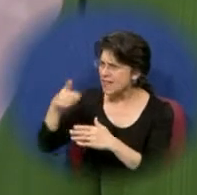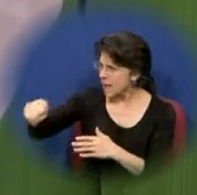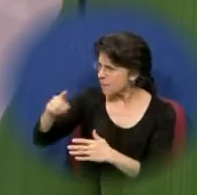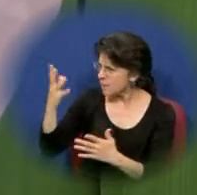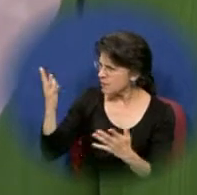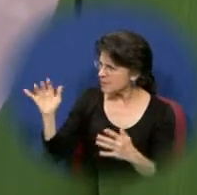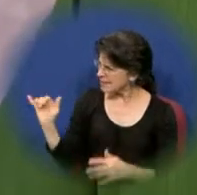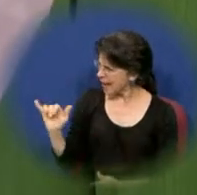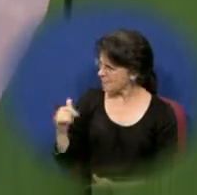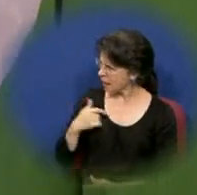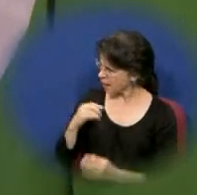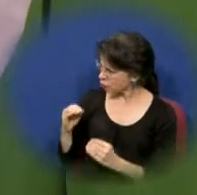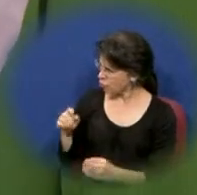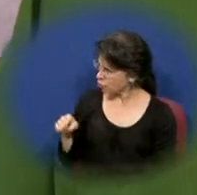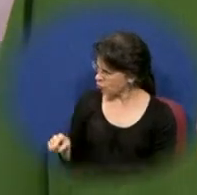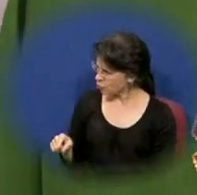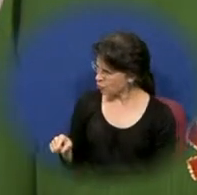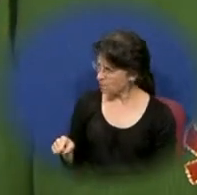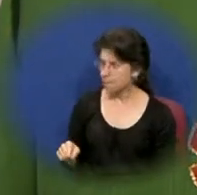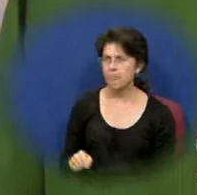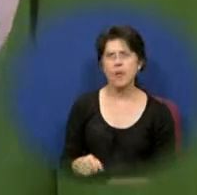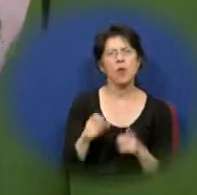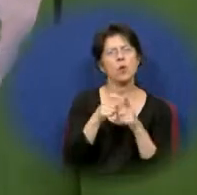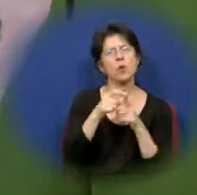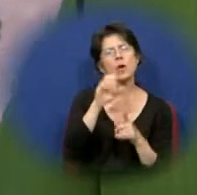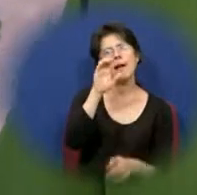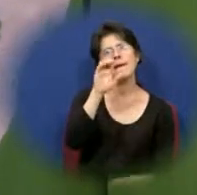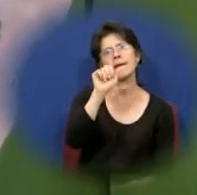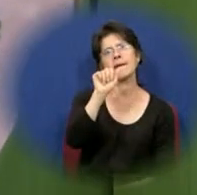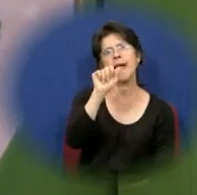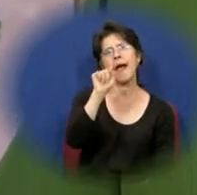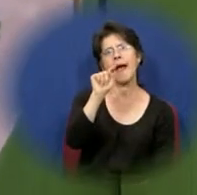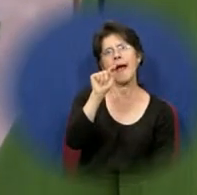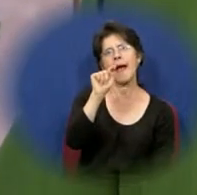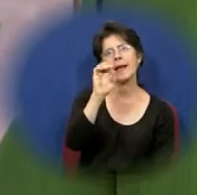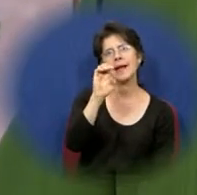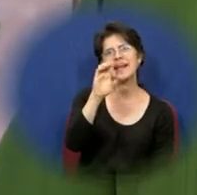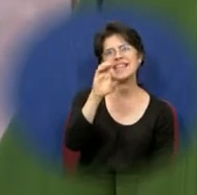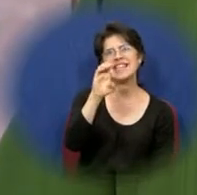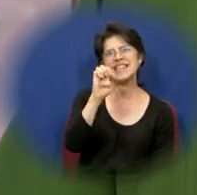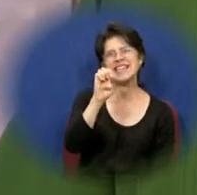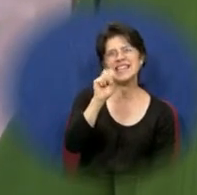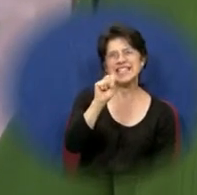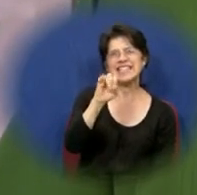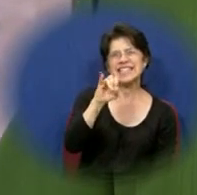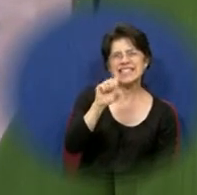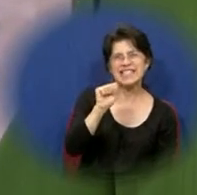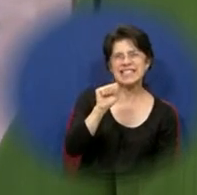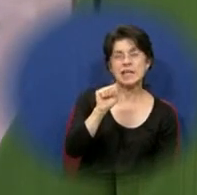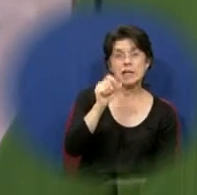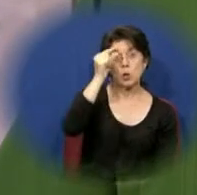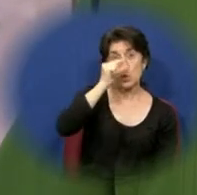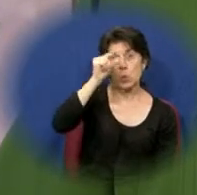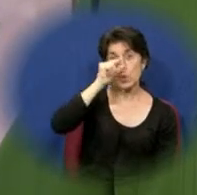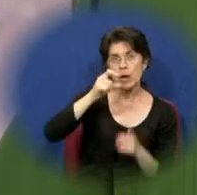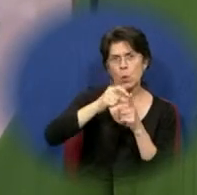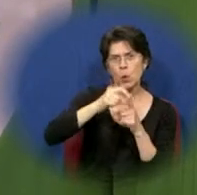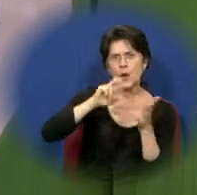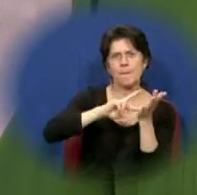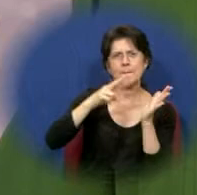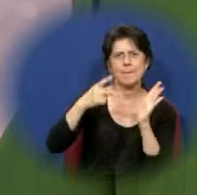time." The word catechesis actually comes from a Greek word that means to echo or to